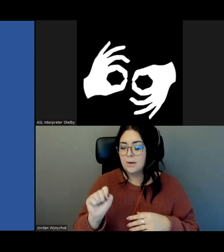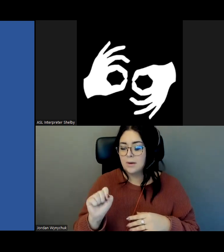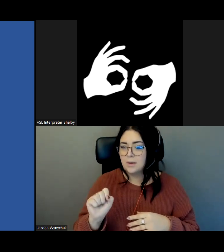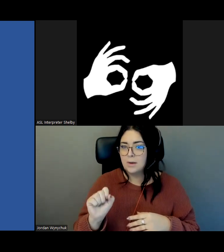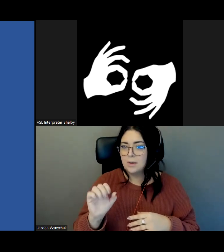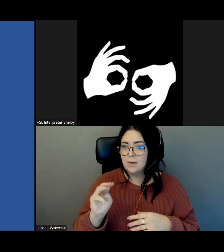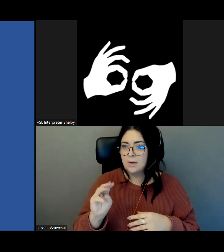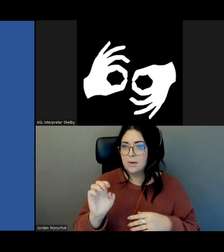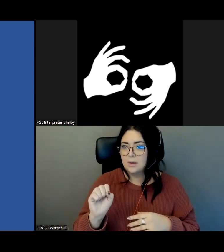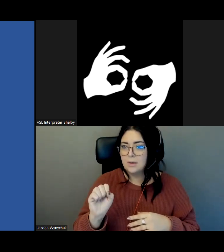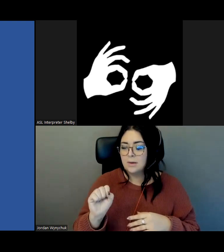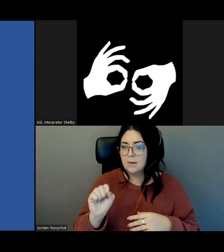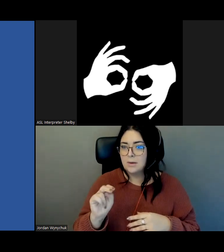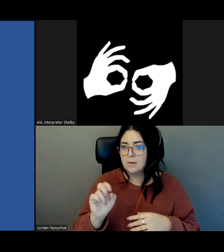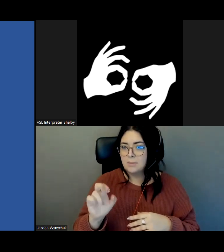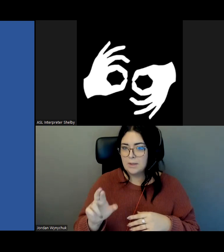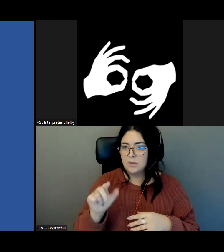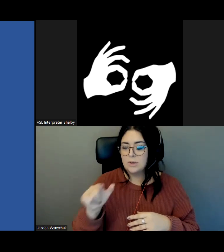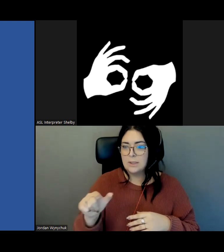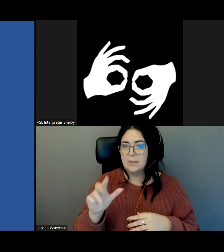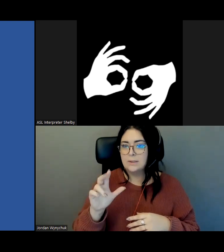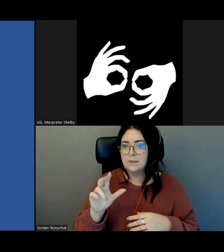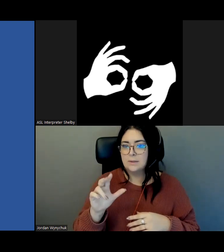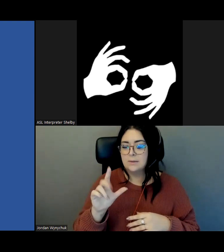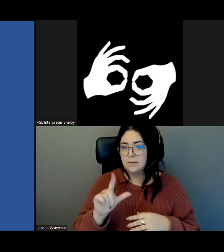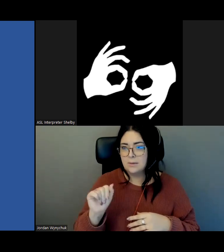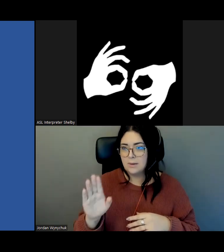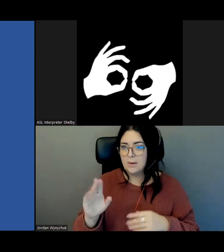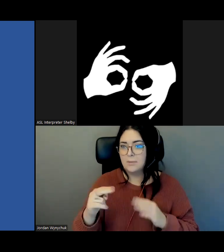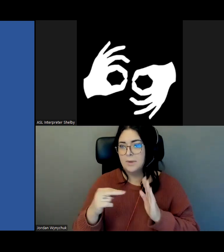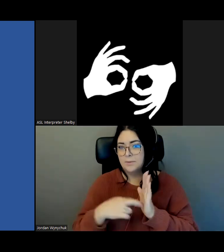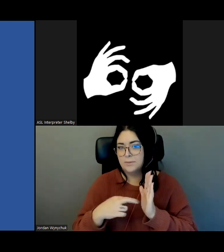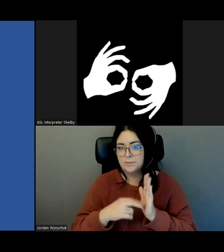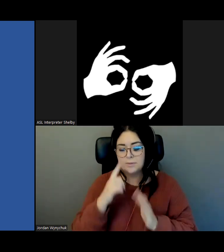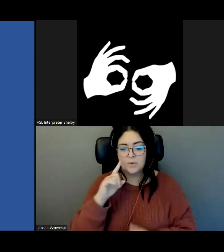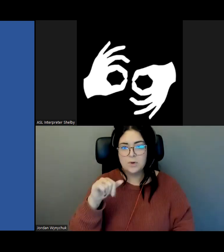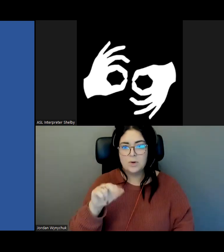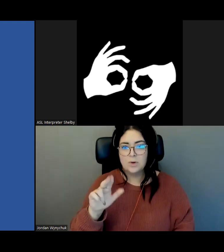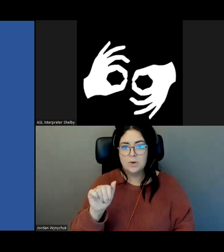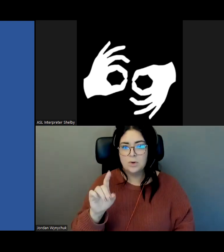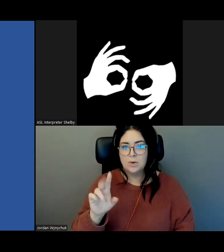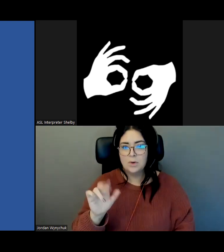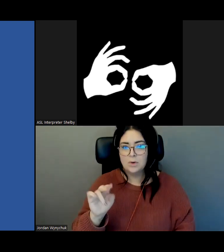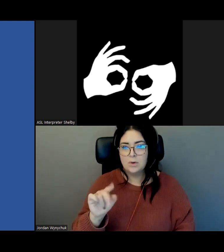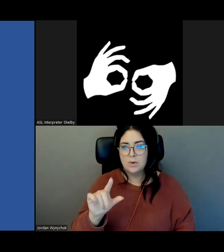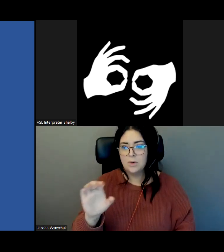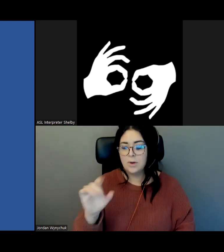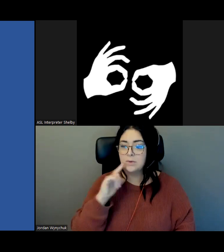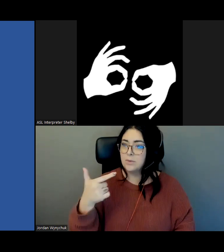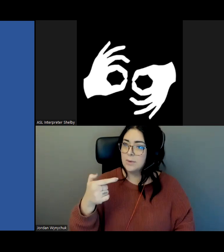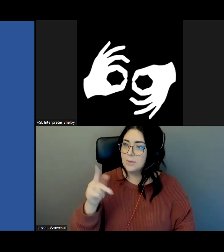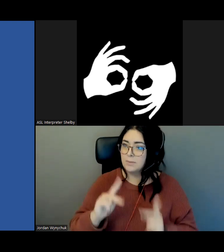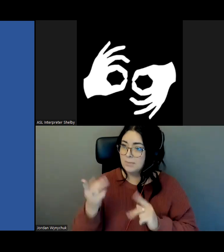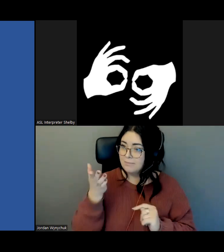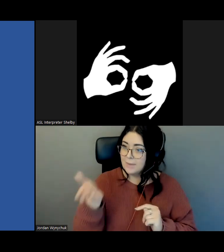NL board member and Labrador representative. In partnership with Safe Alliance, we were able to feed 21 folks there.